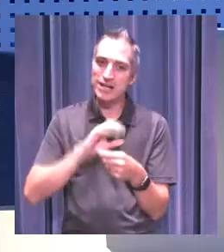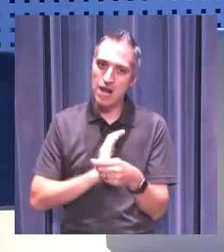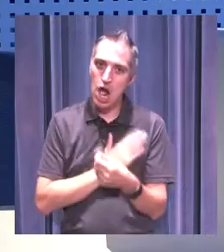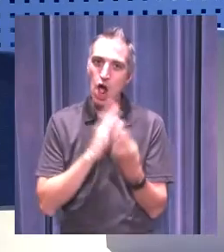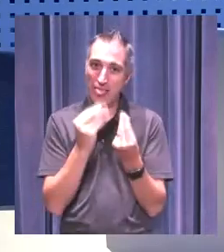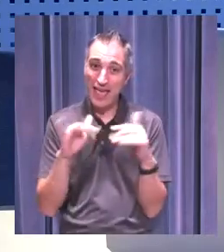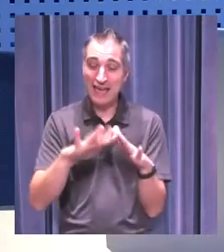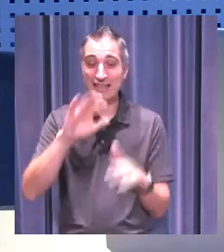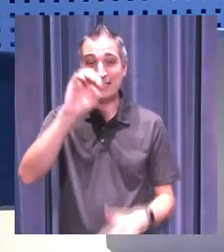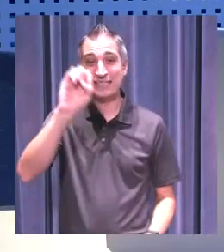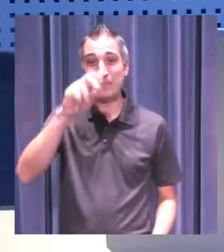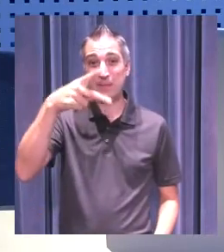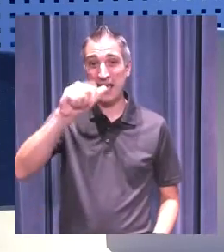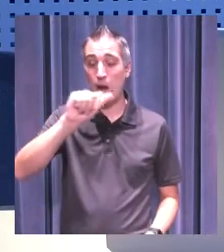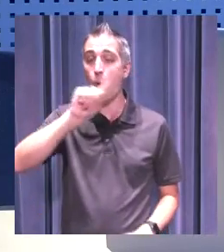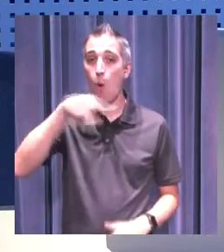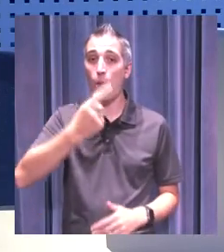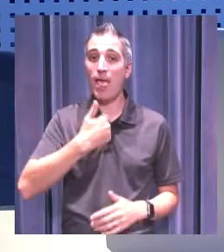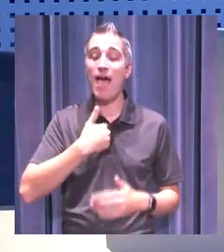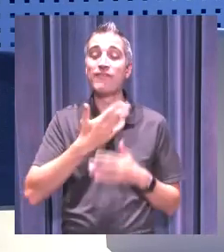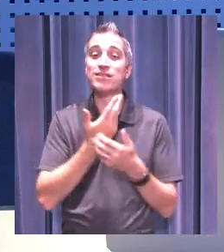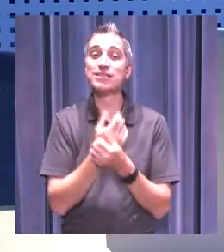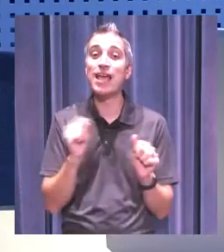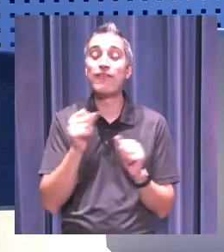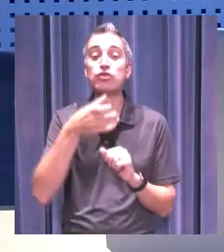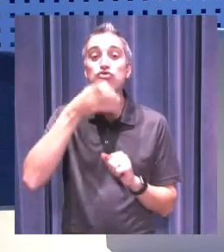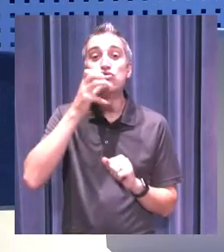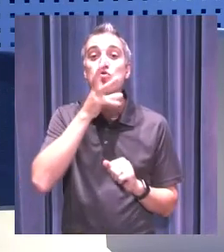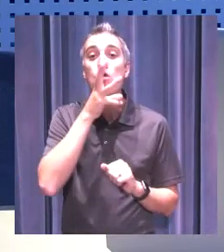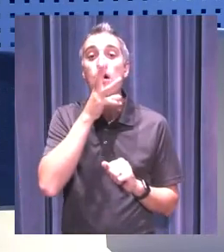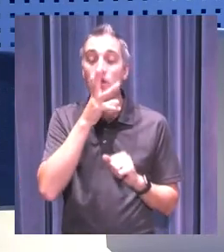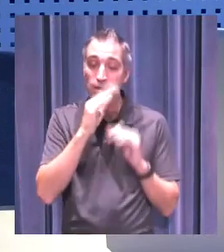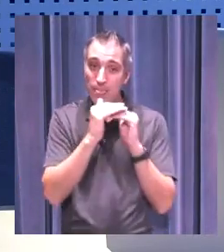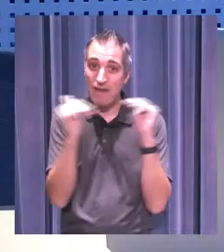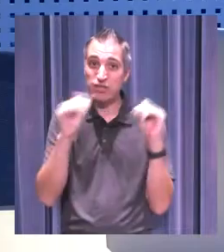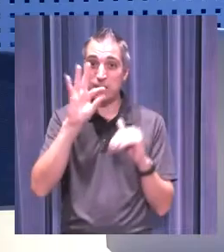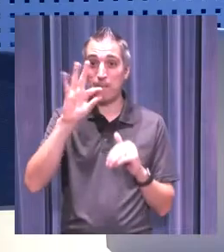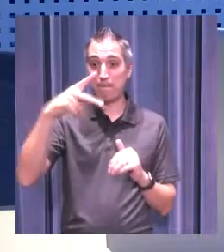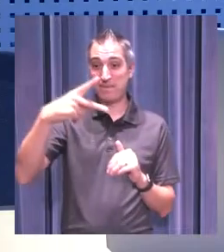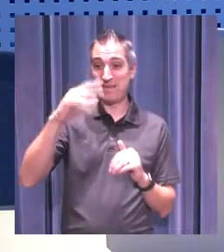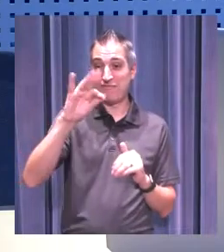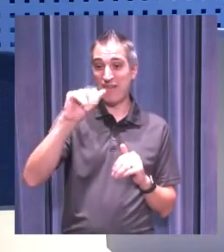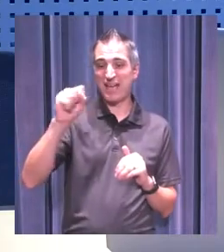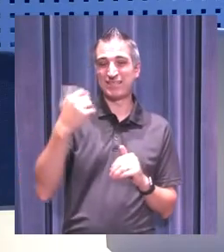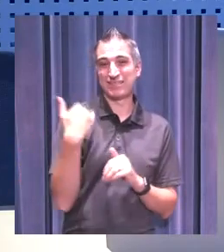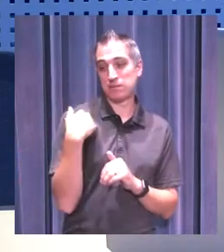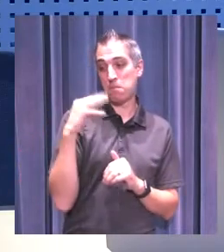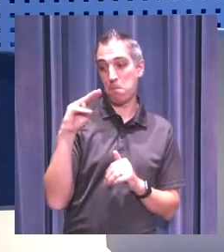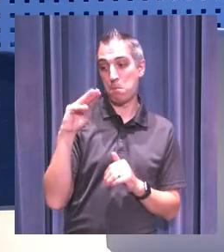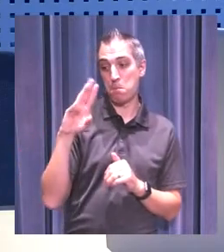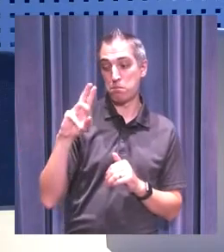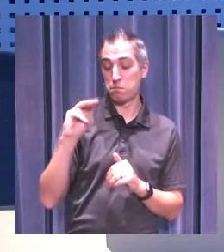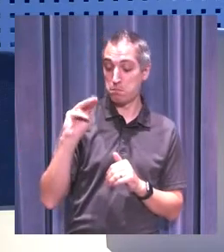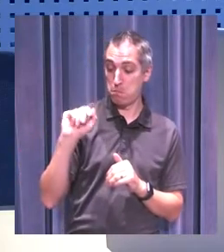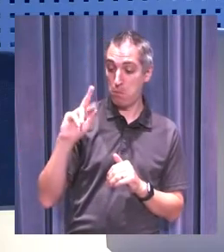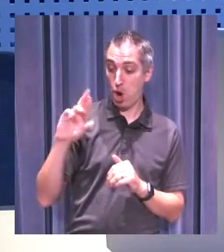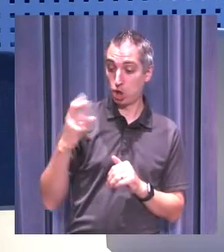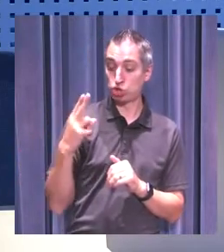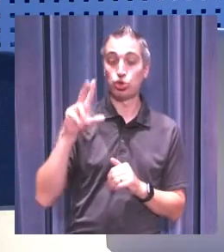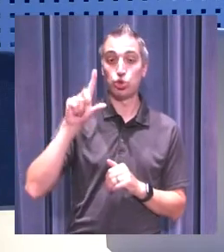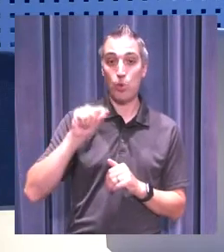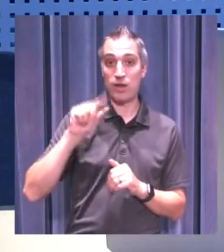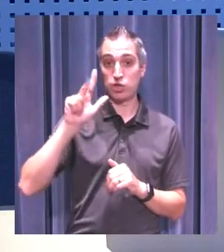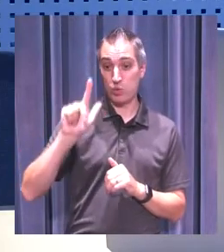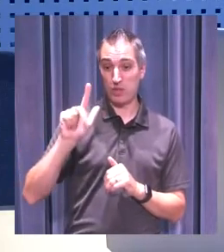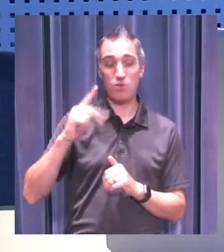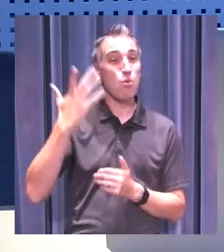EPA has only established safe drinking water levels of PFAS in March of 2023. Why again